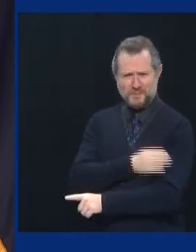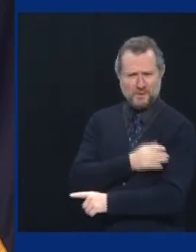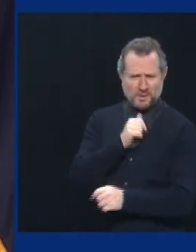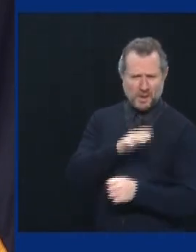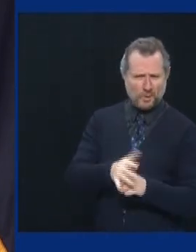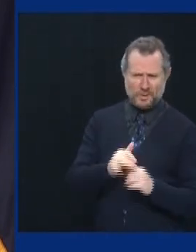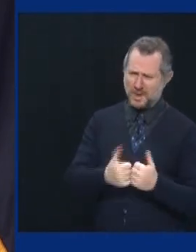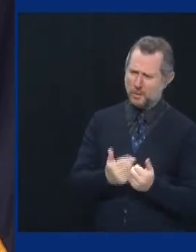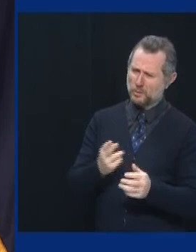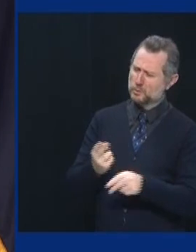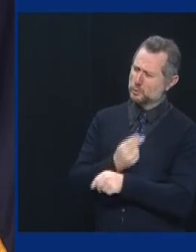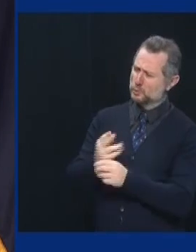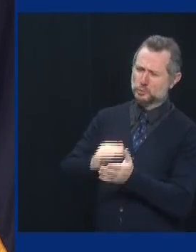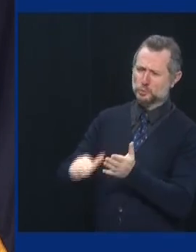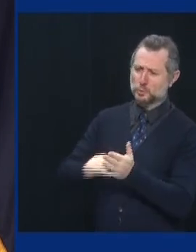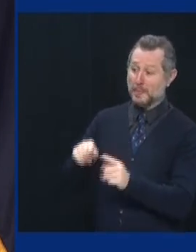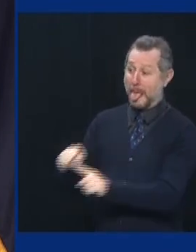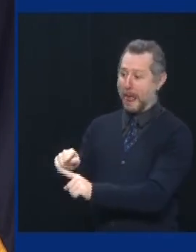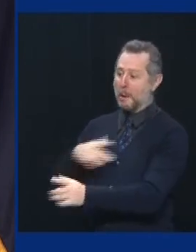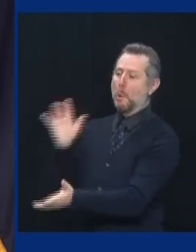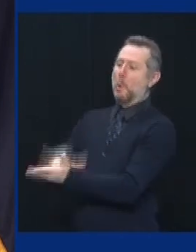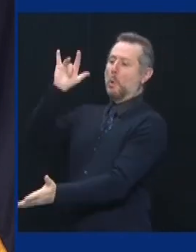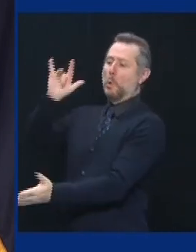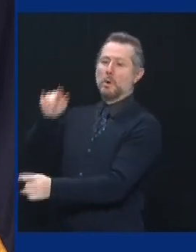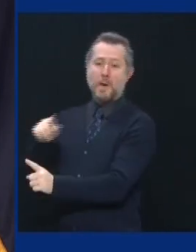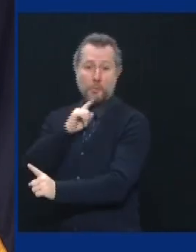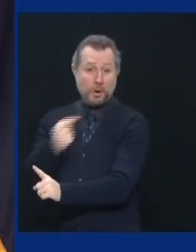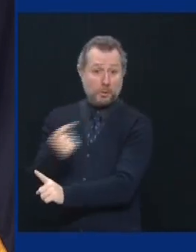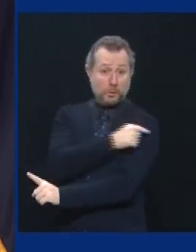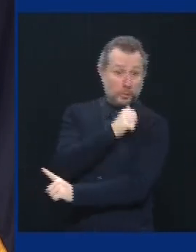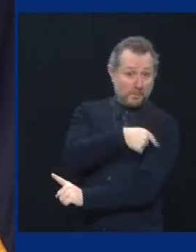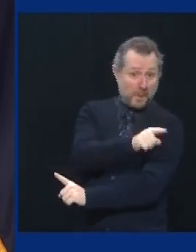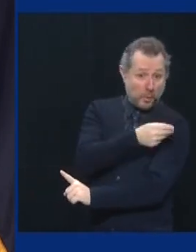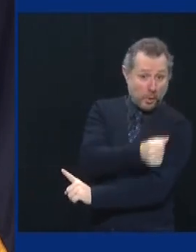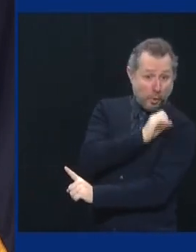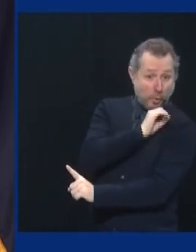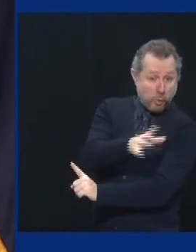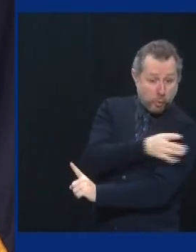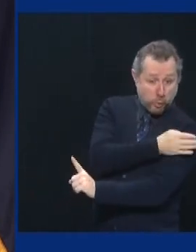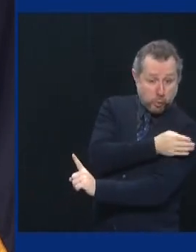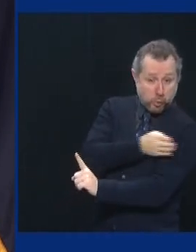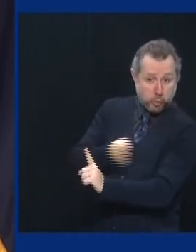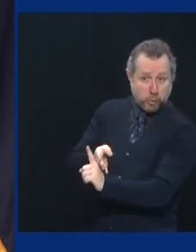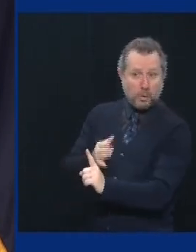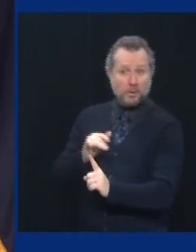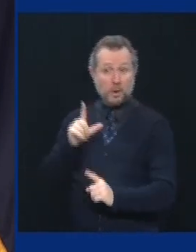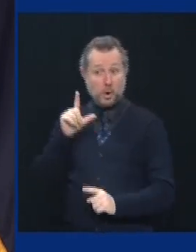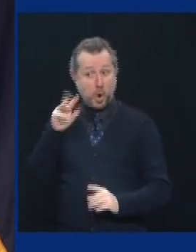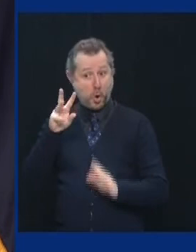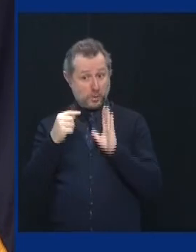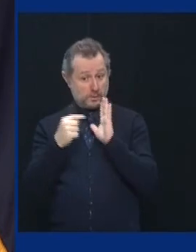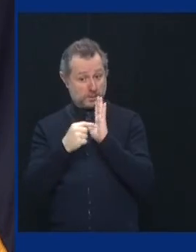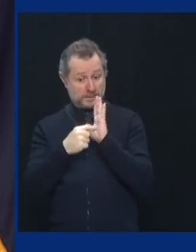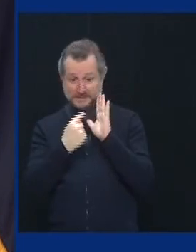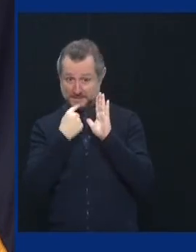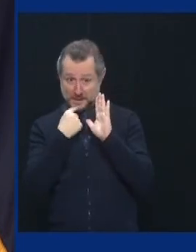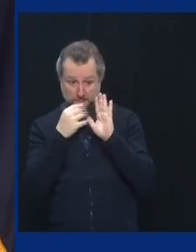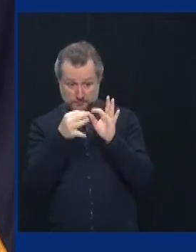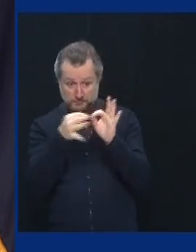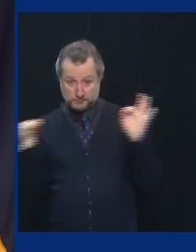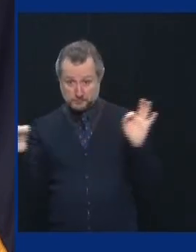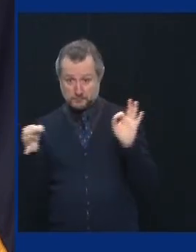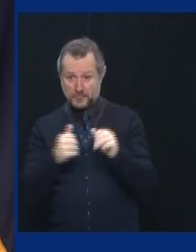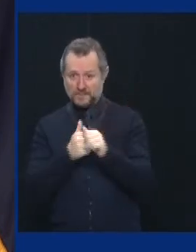COVID, the non-payment of rent covered by the law is related not only to COVID,